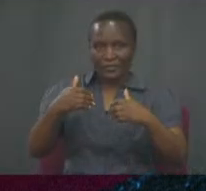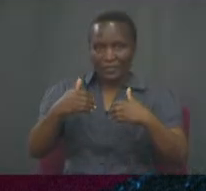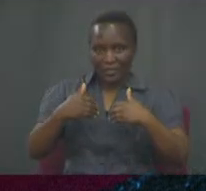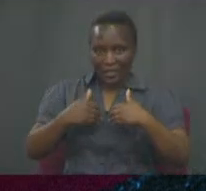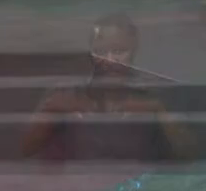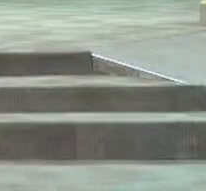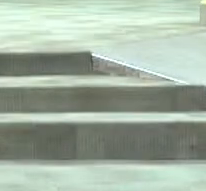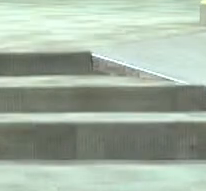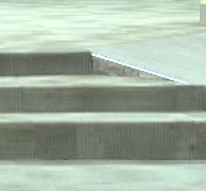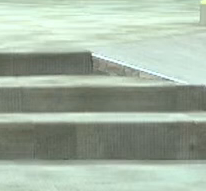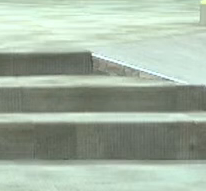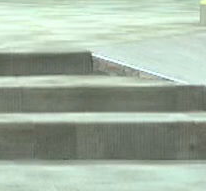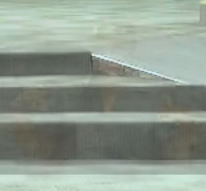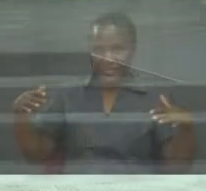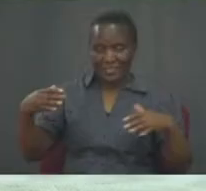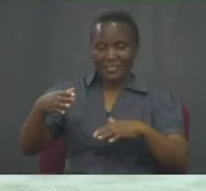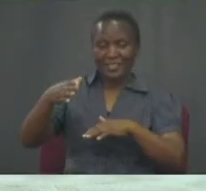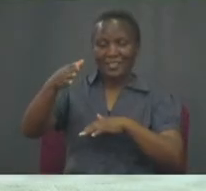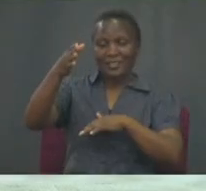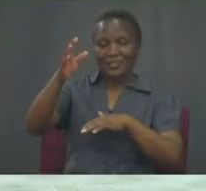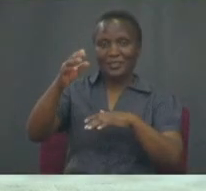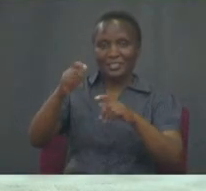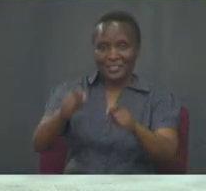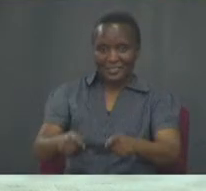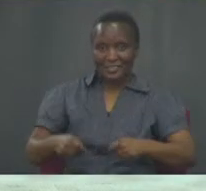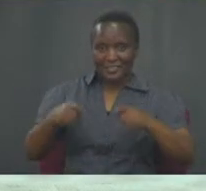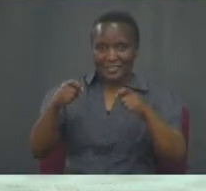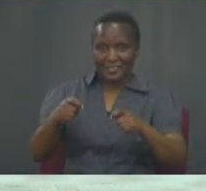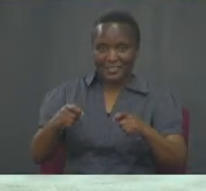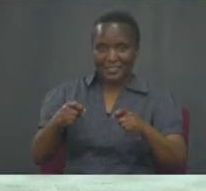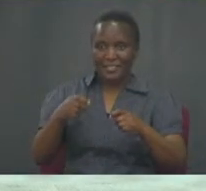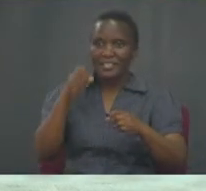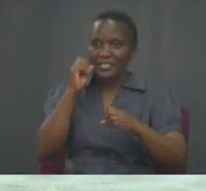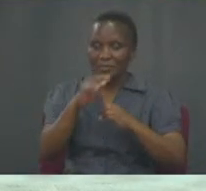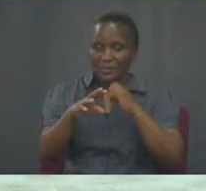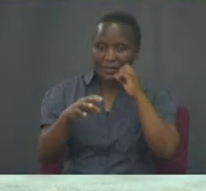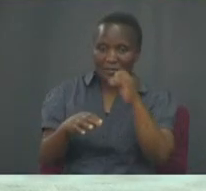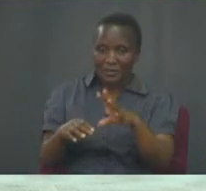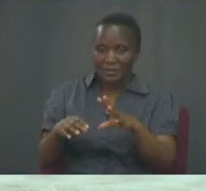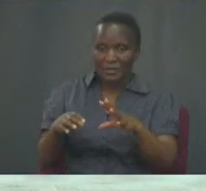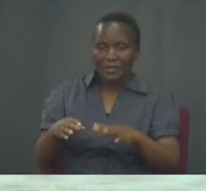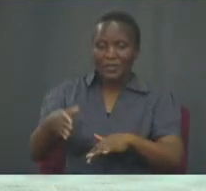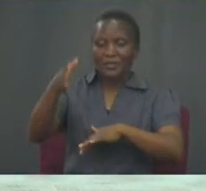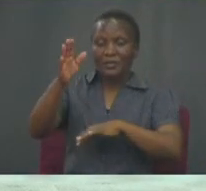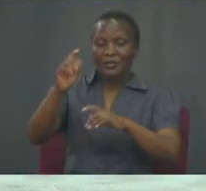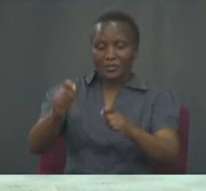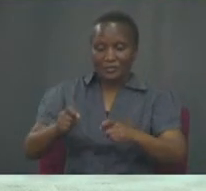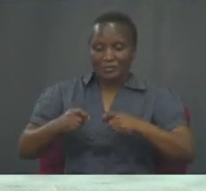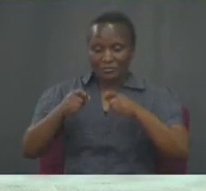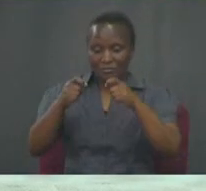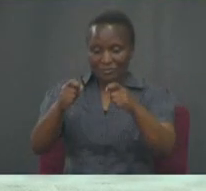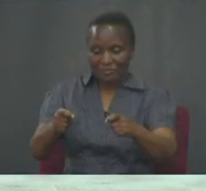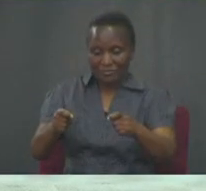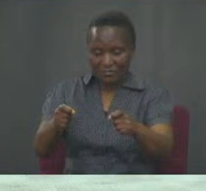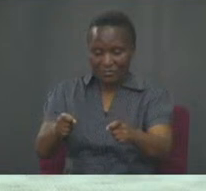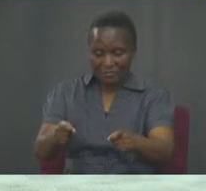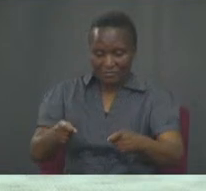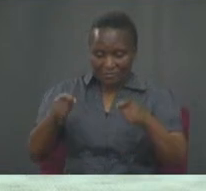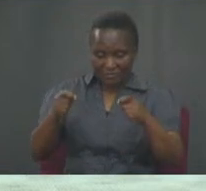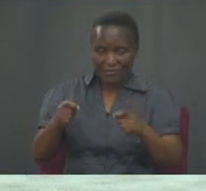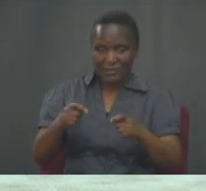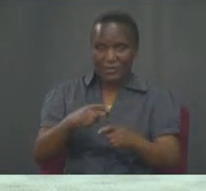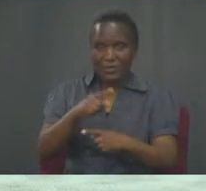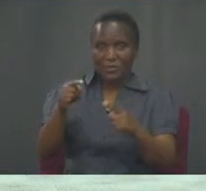God's chariots can speak. God's chariots, when they are discharged to do duty, they do it faithfully and